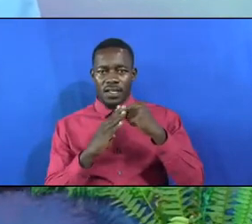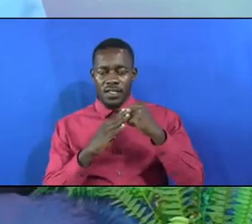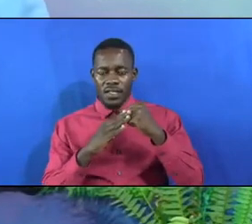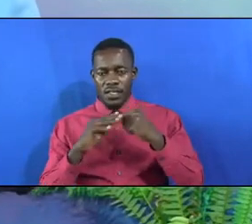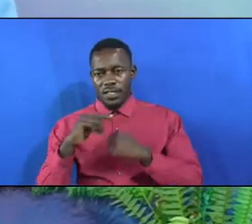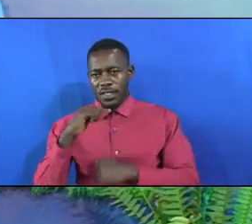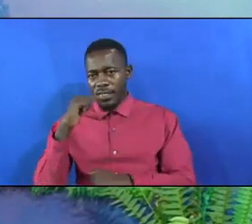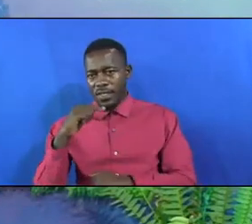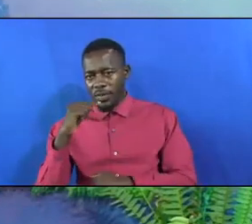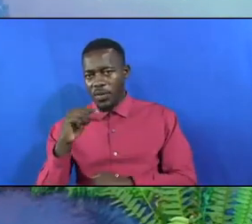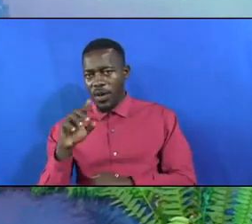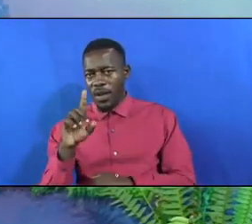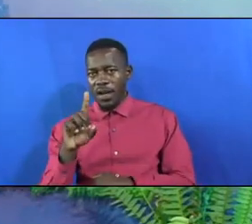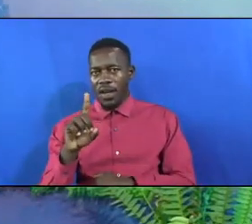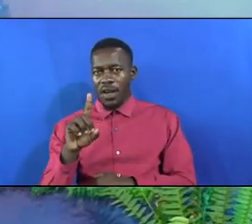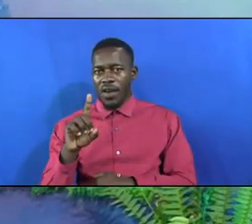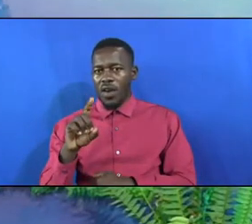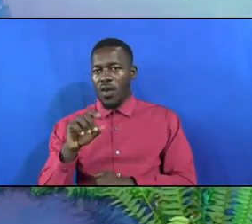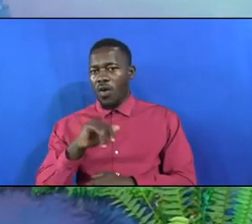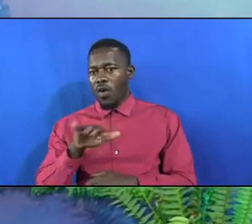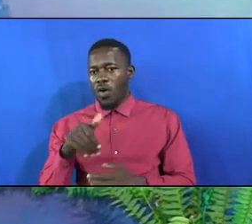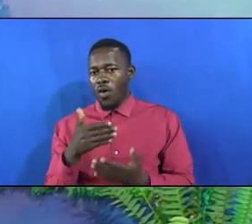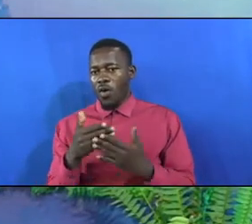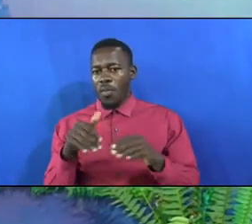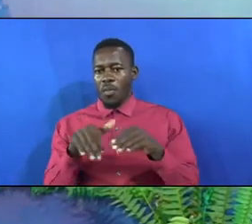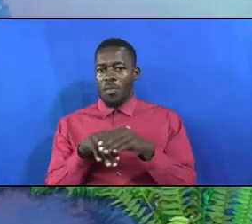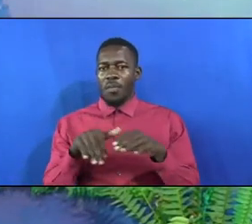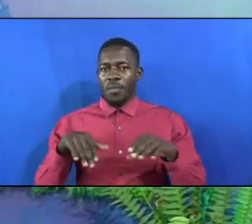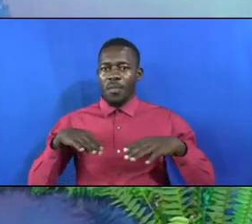something about those that fear the Lord.